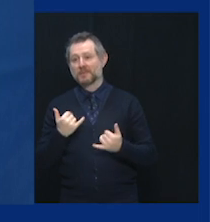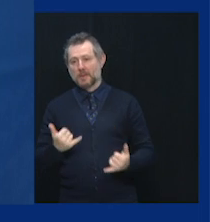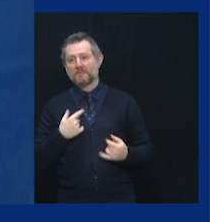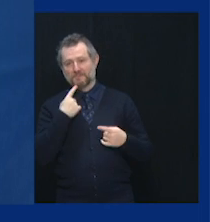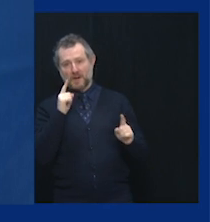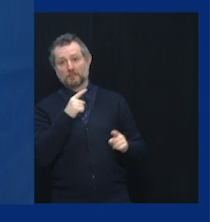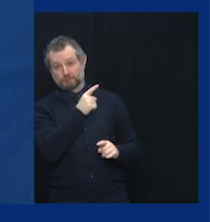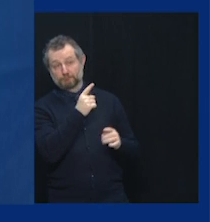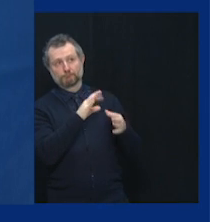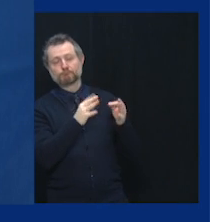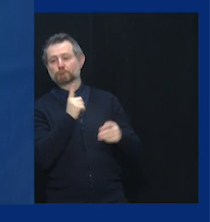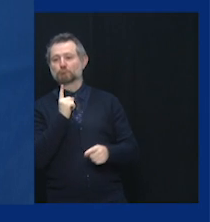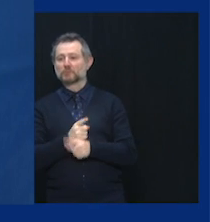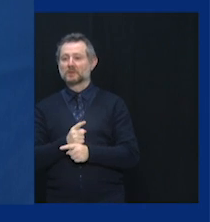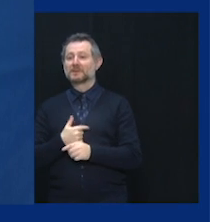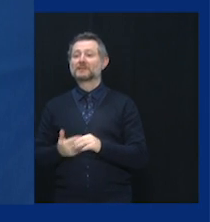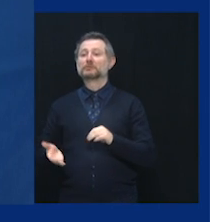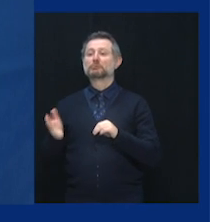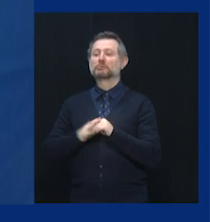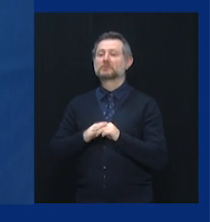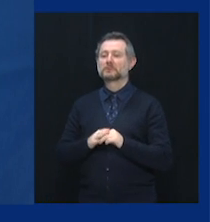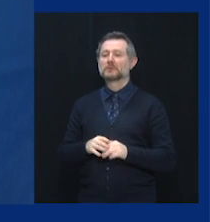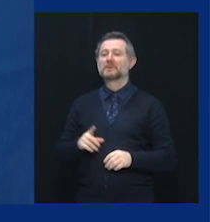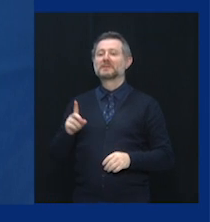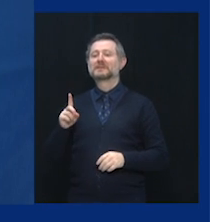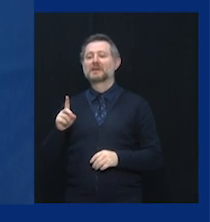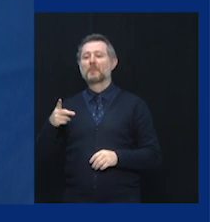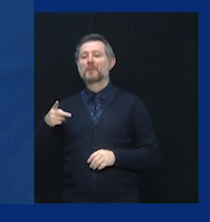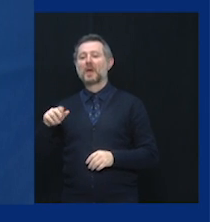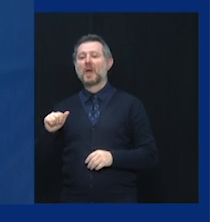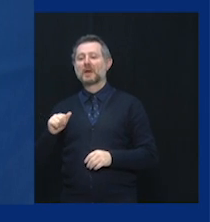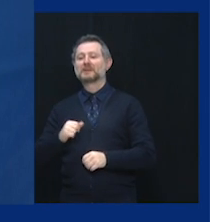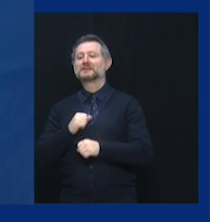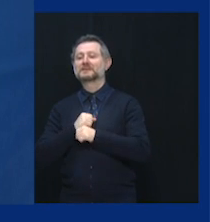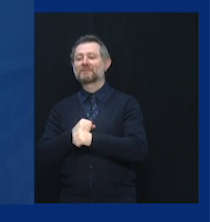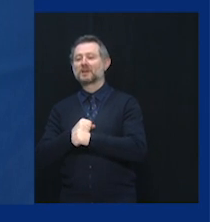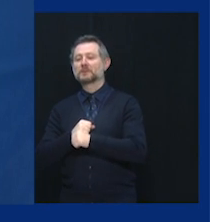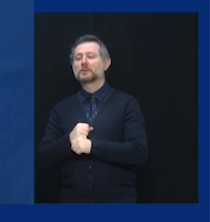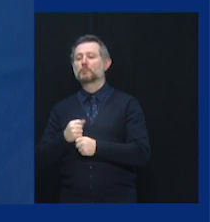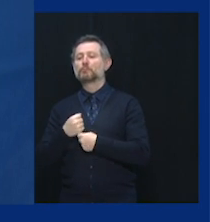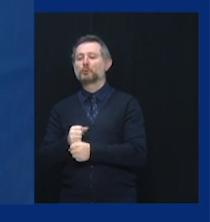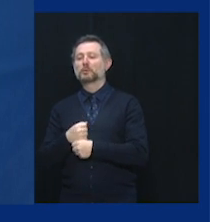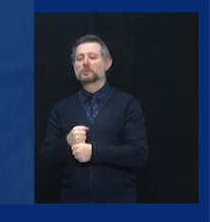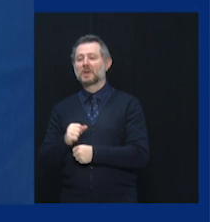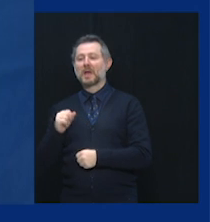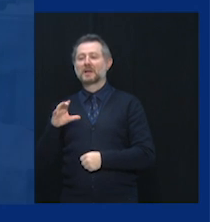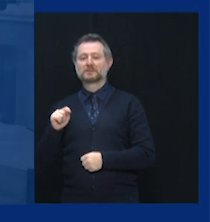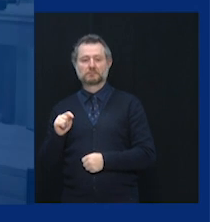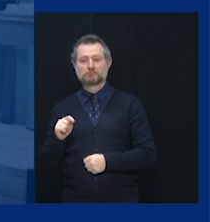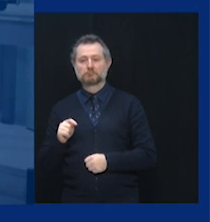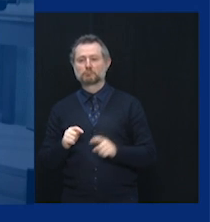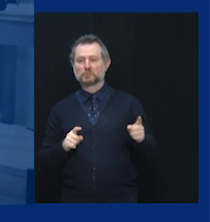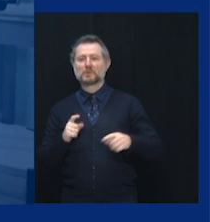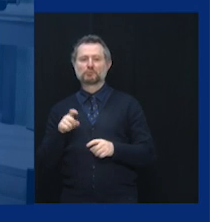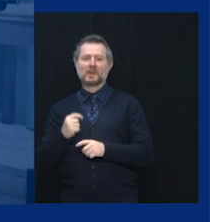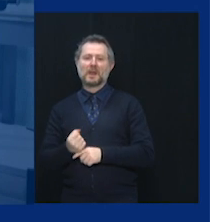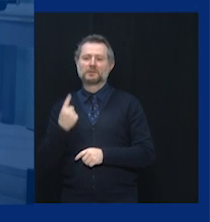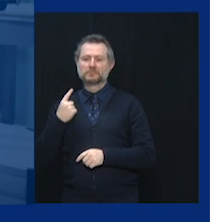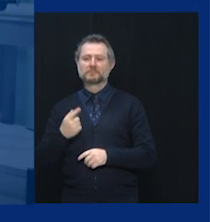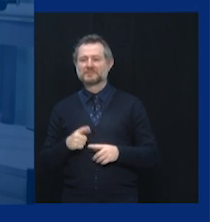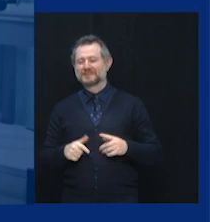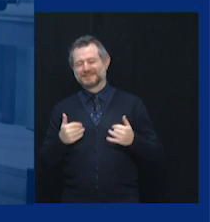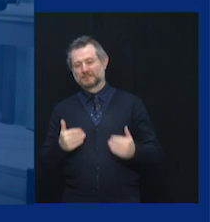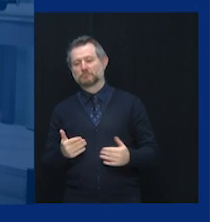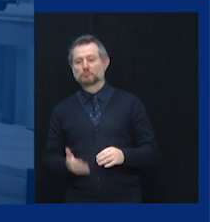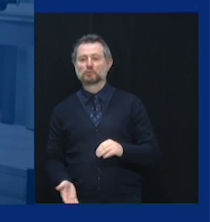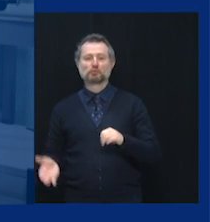Act. And let's do it. We should have done it a year ago. But increase production,